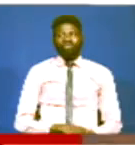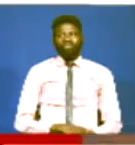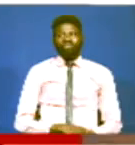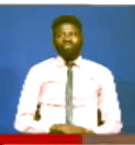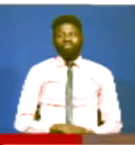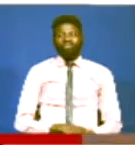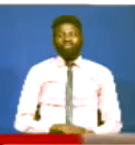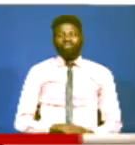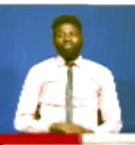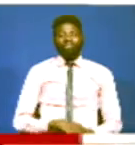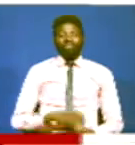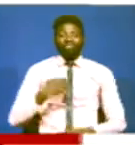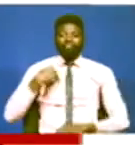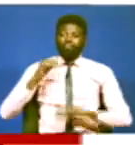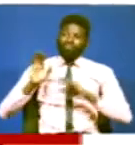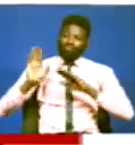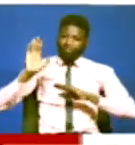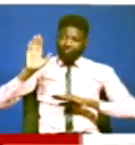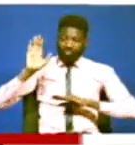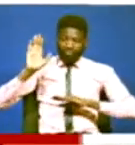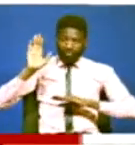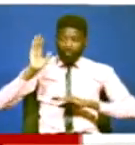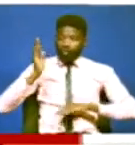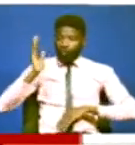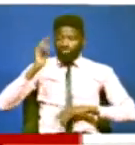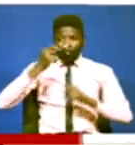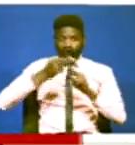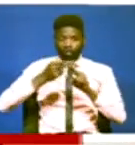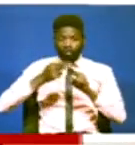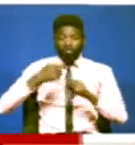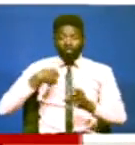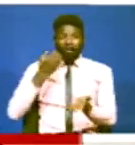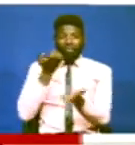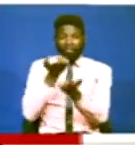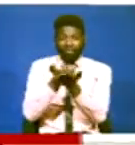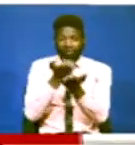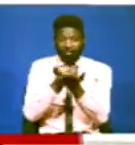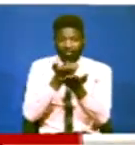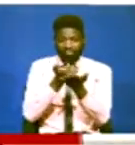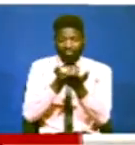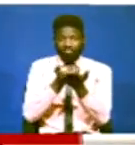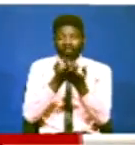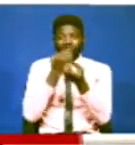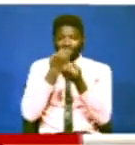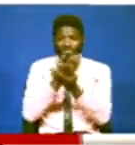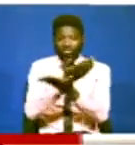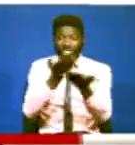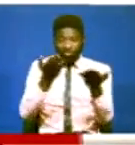I swear by the Almighty God that the evidence I'll give before this tribunal shall be the